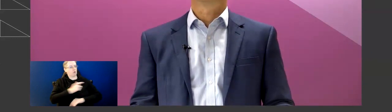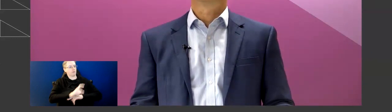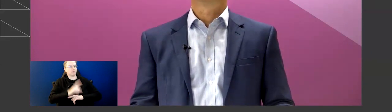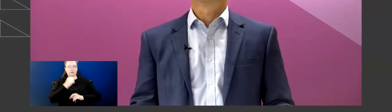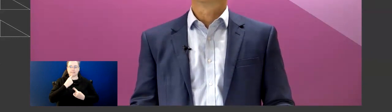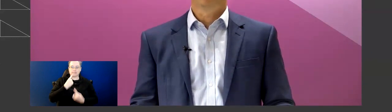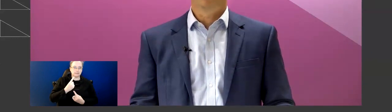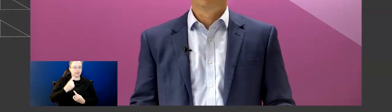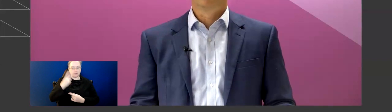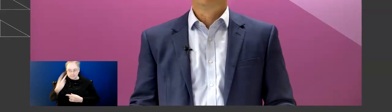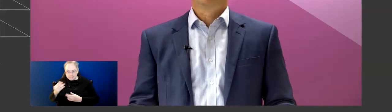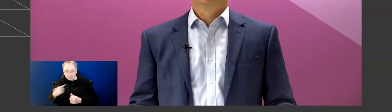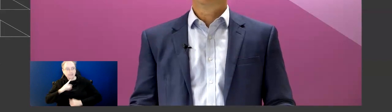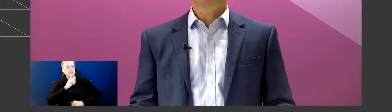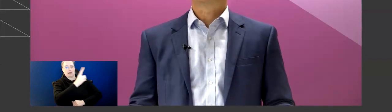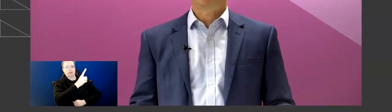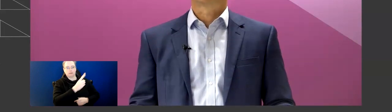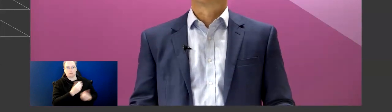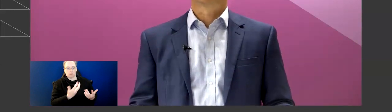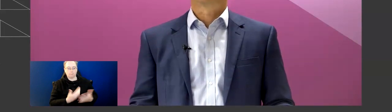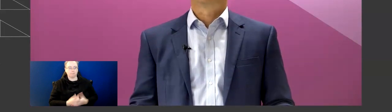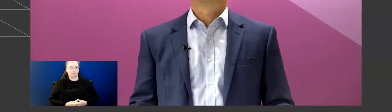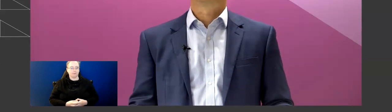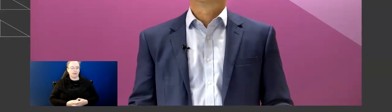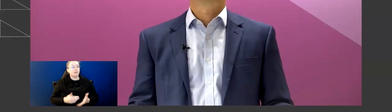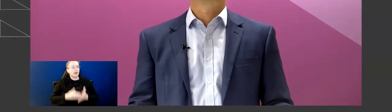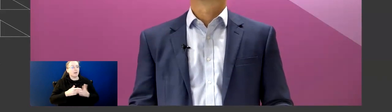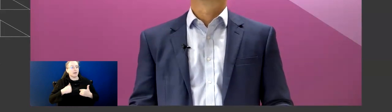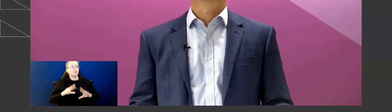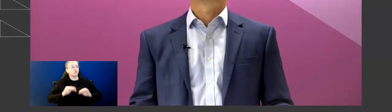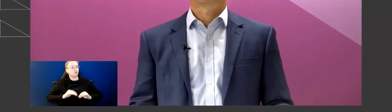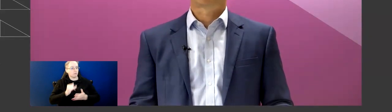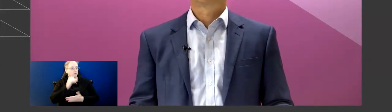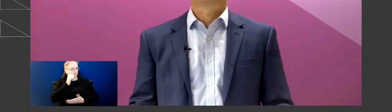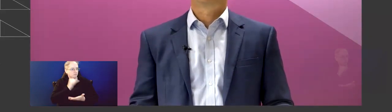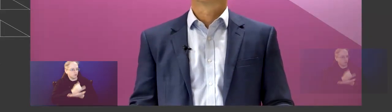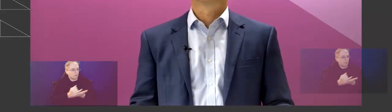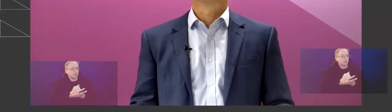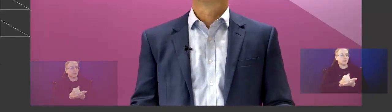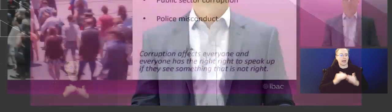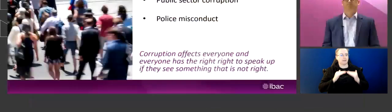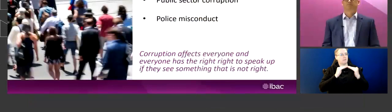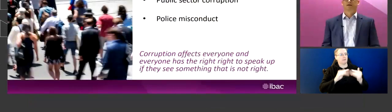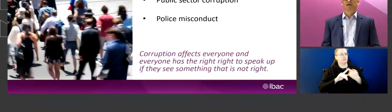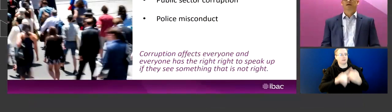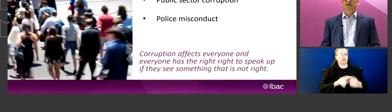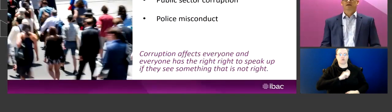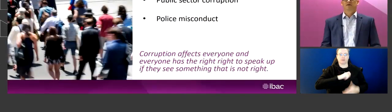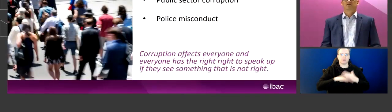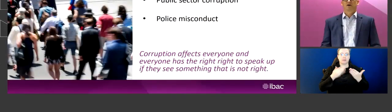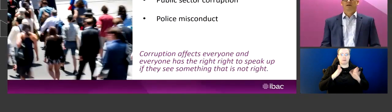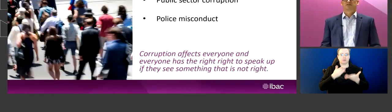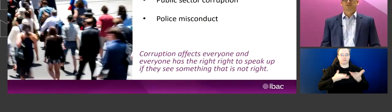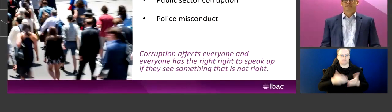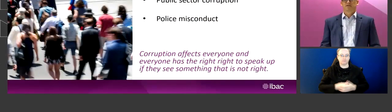something that we think is wrong. And this helps us to stop corruption and maintain a trusted public service. In